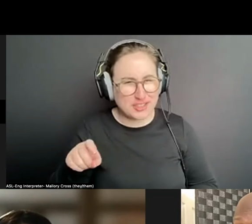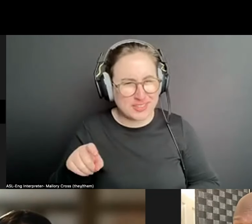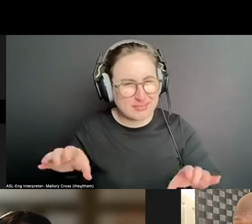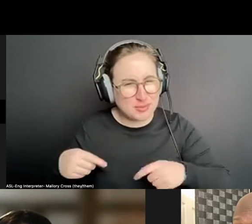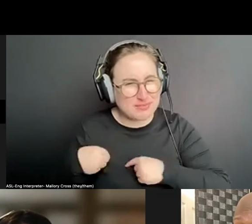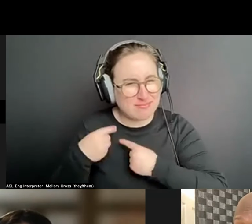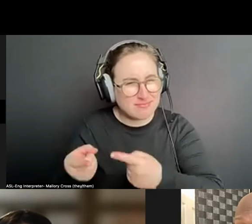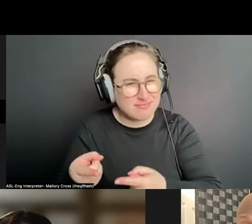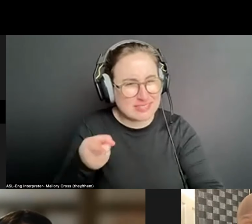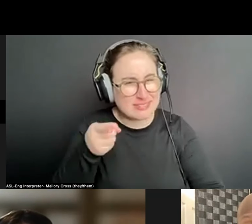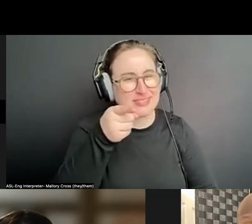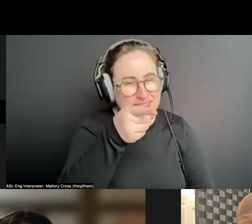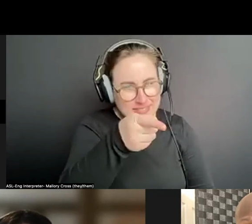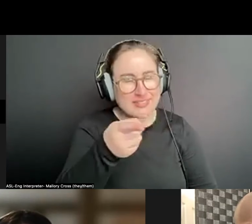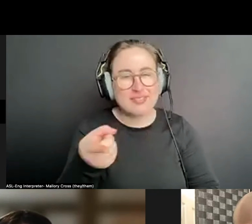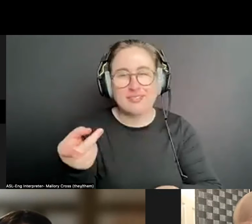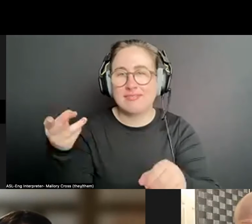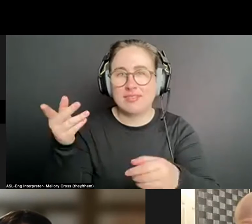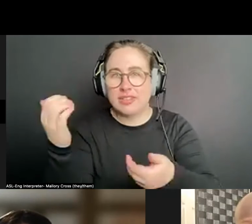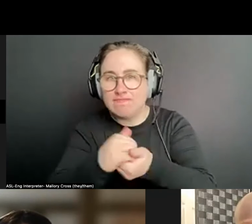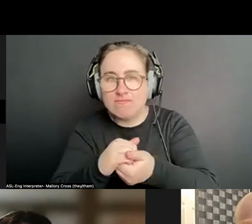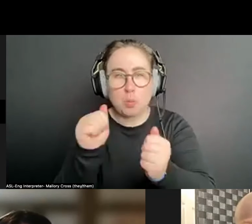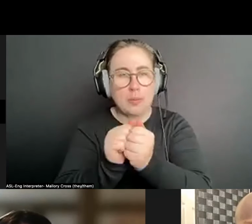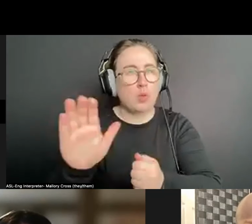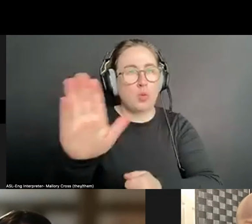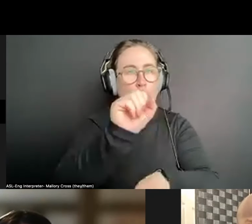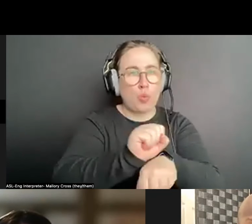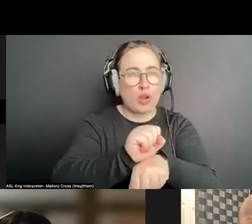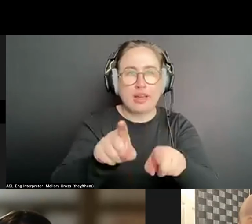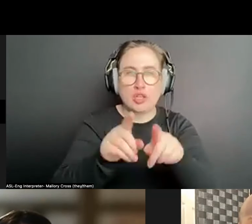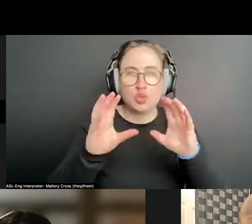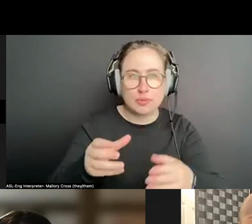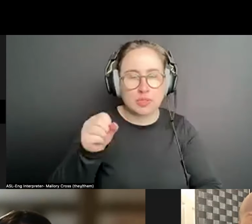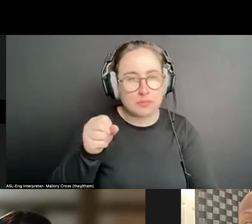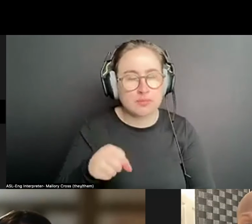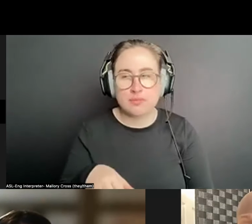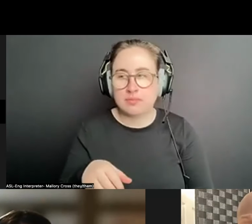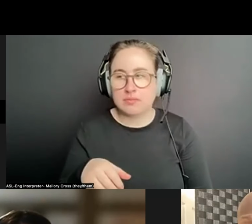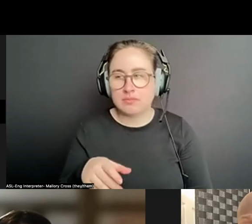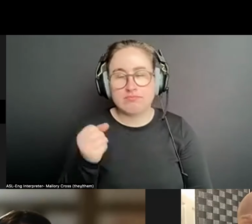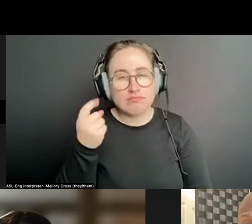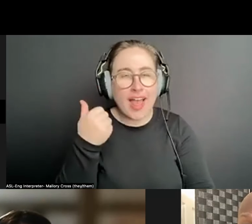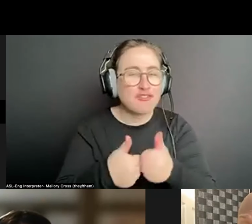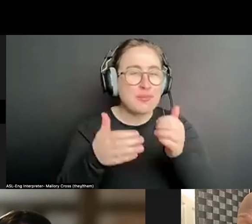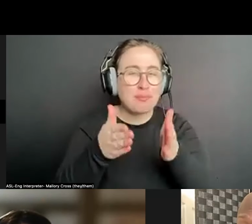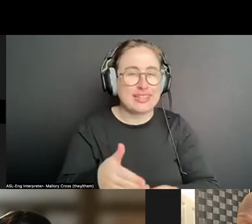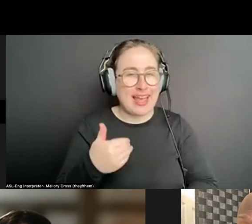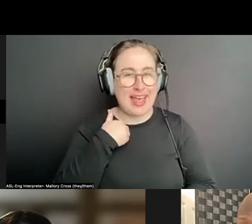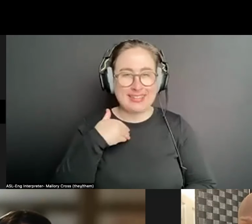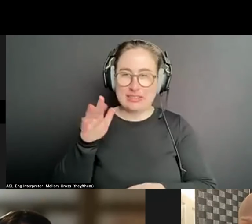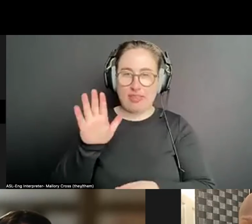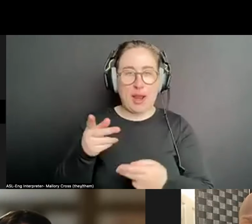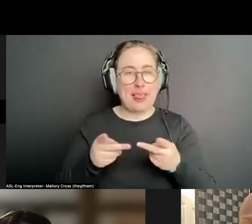as being affiliated with what you guys are doing, you know, as a group. But every person has a place, and my place